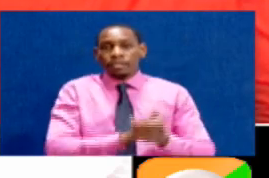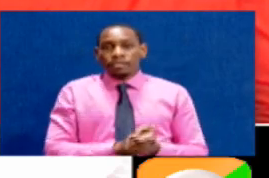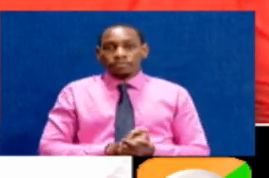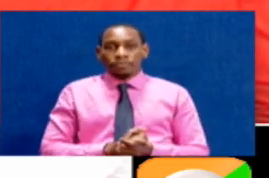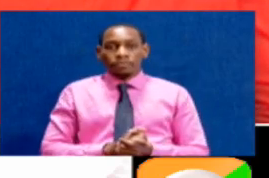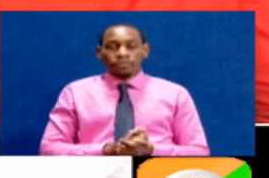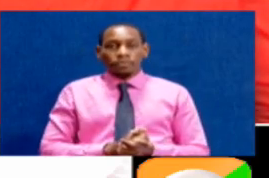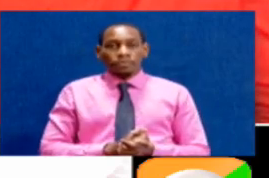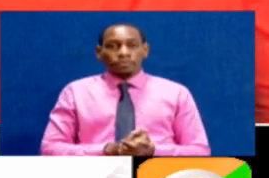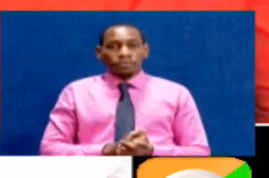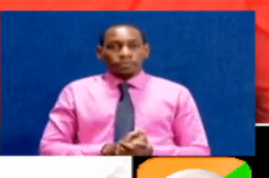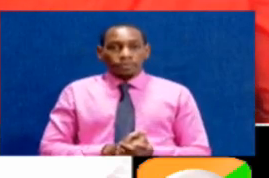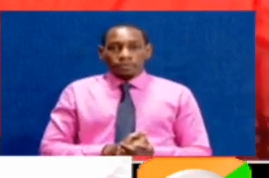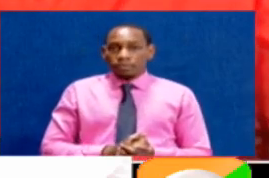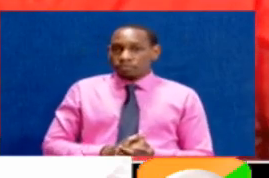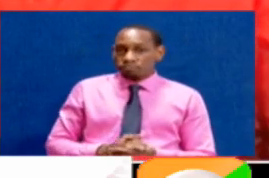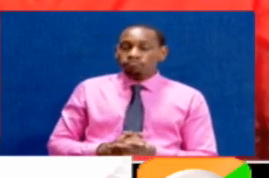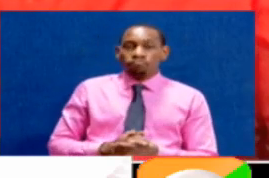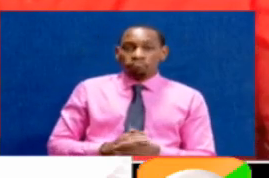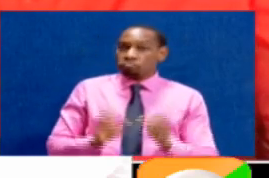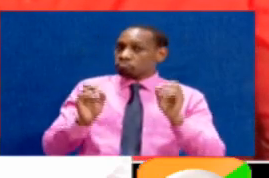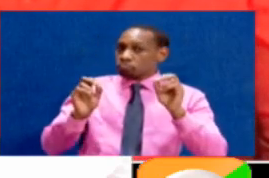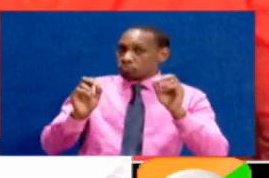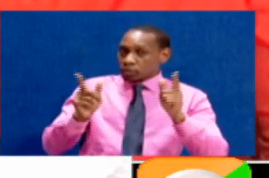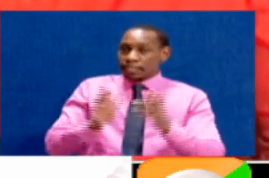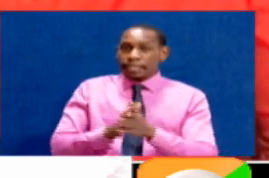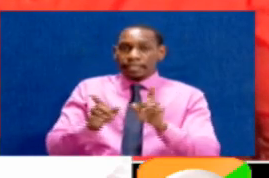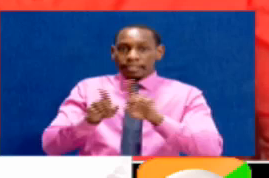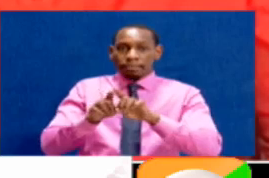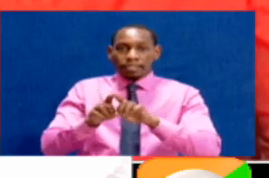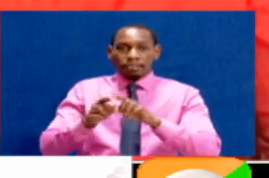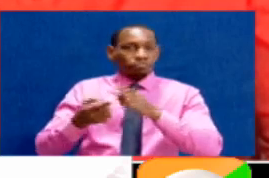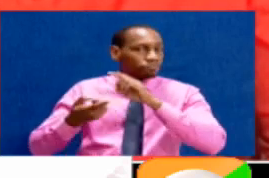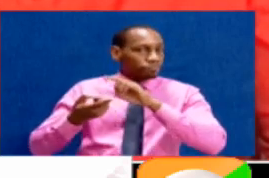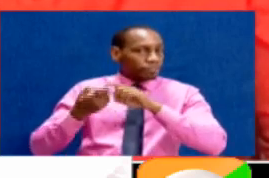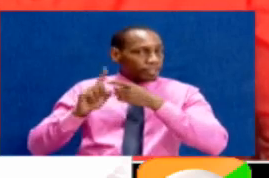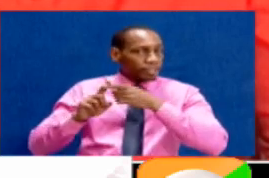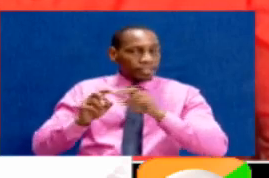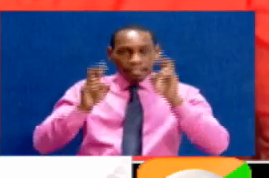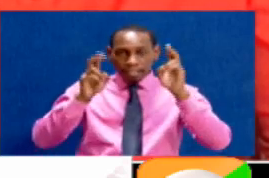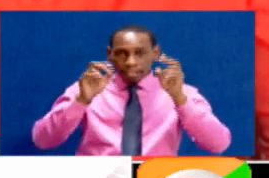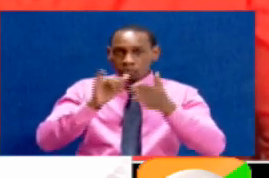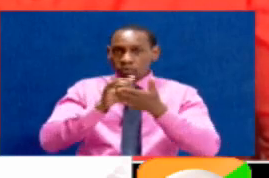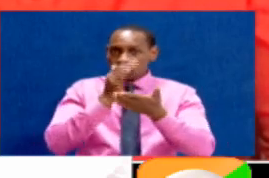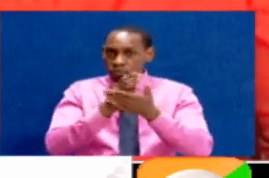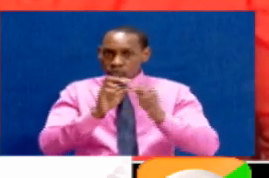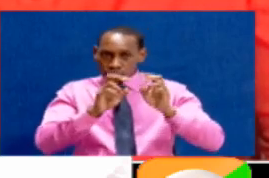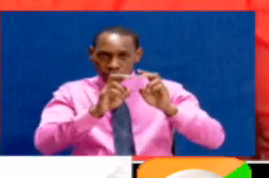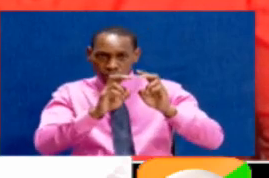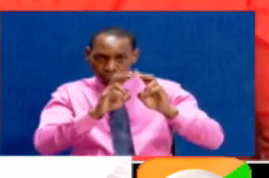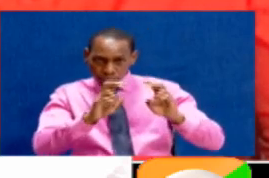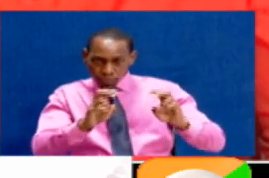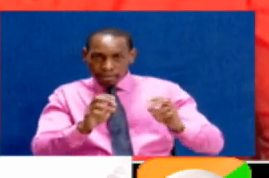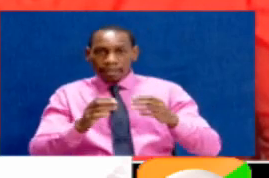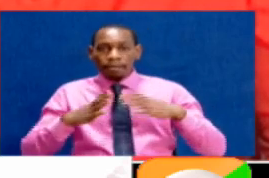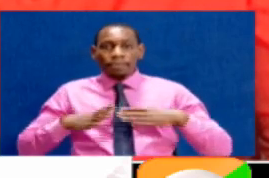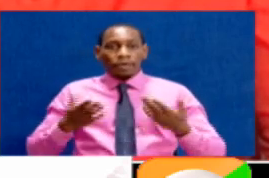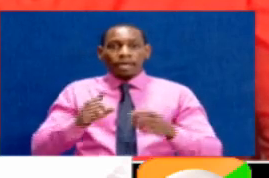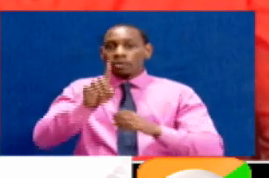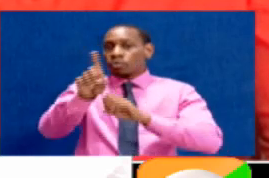behind it. Right. And, just to go back to that issue of due diligence, because I know a lot of people will be asking, it's